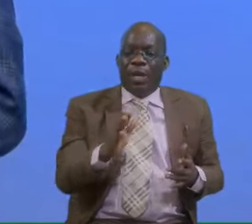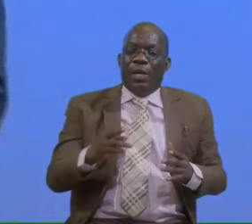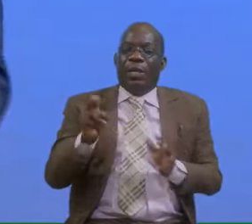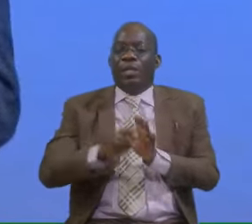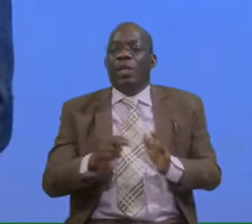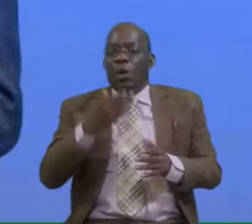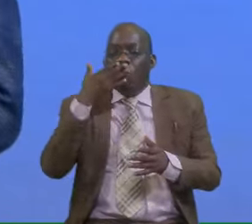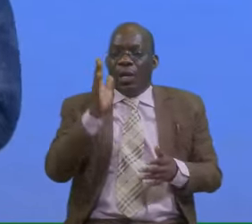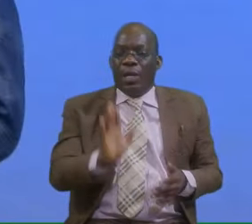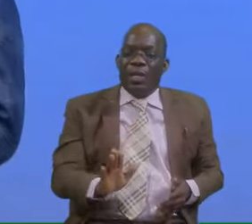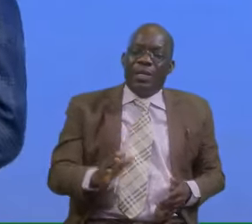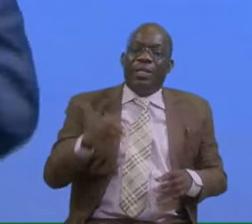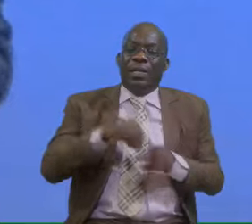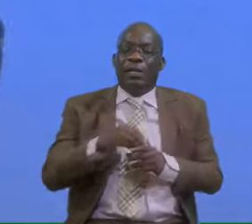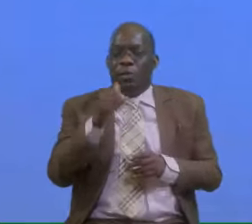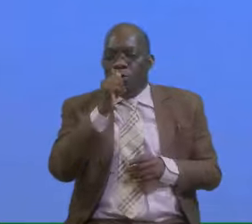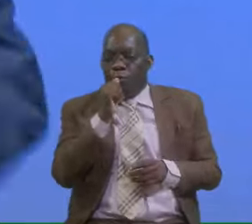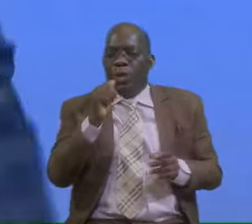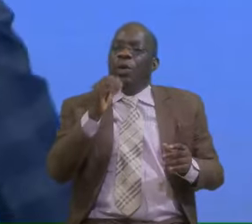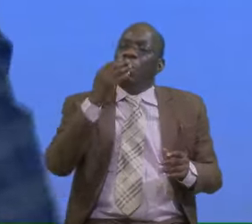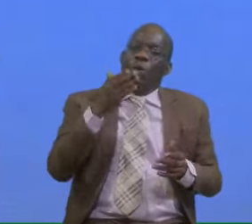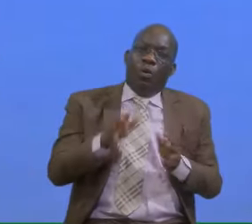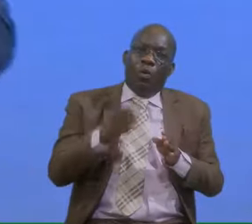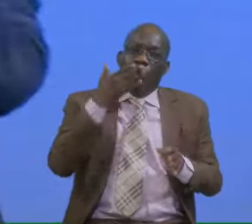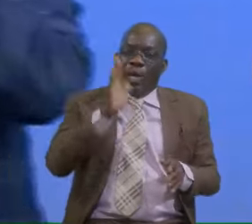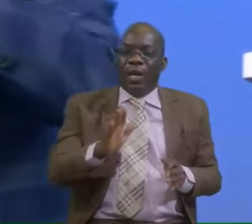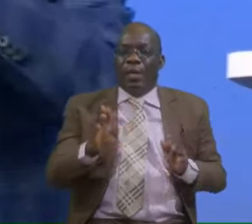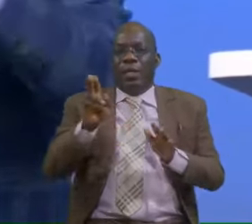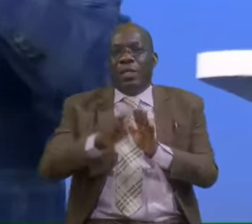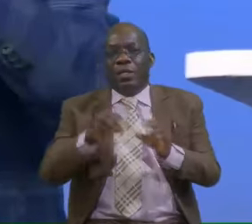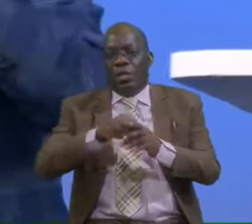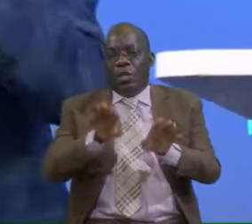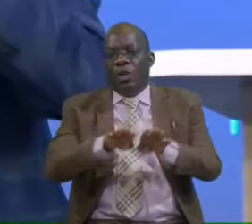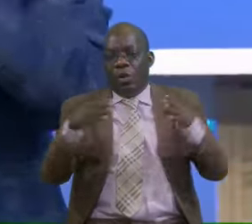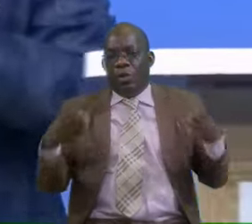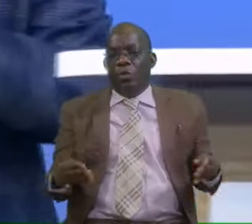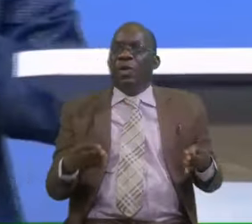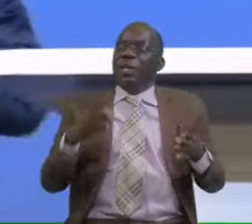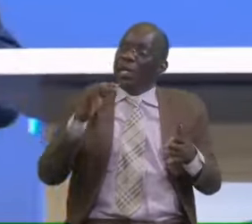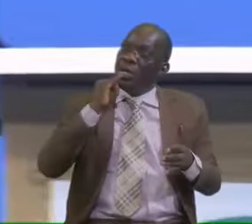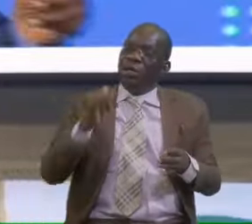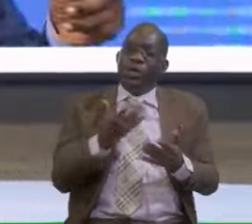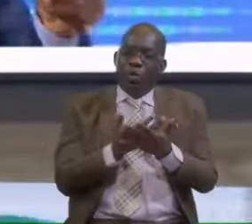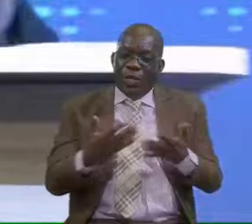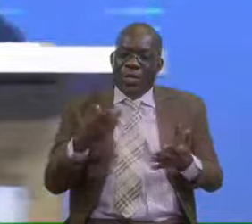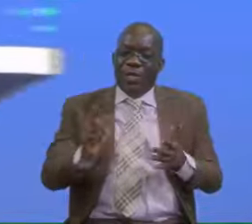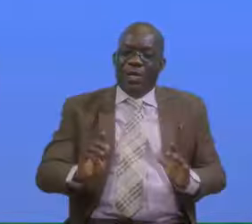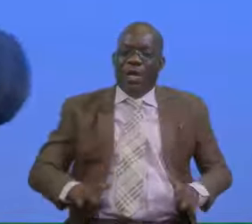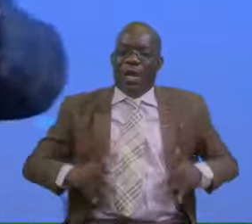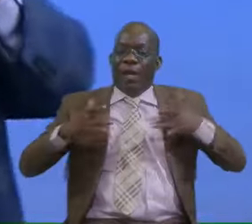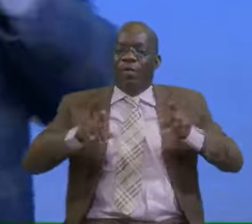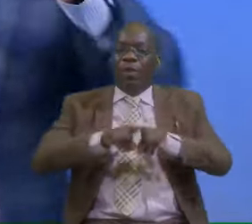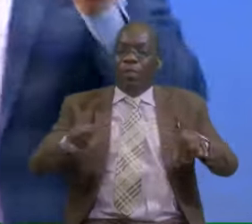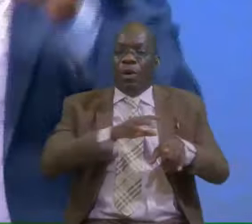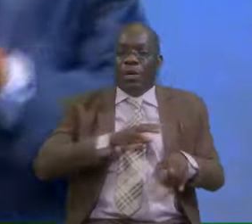private, and wickedness in the public, is wasting its life. But Christ has come today. He will